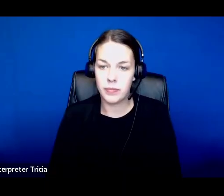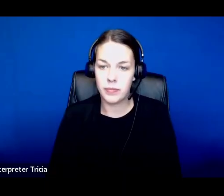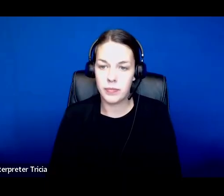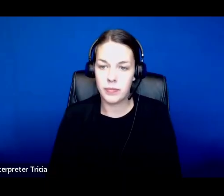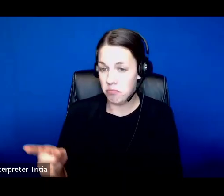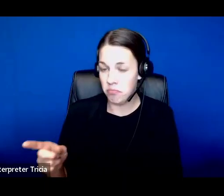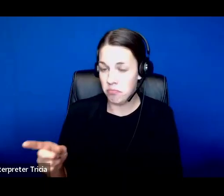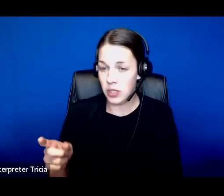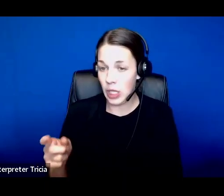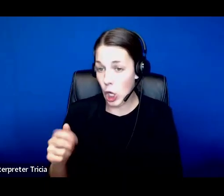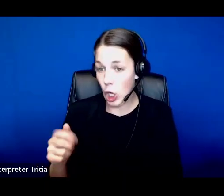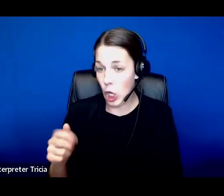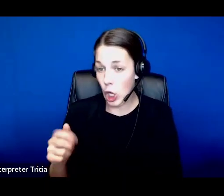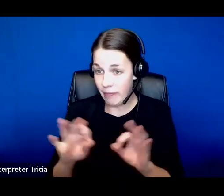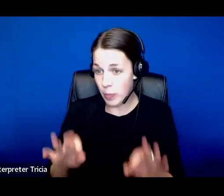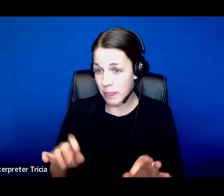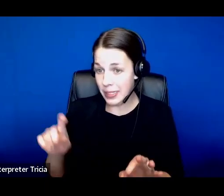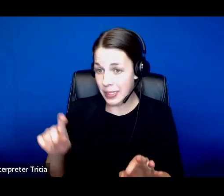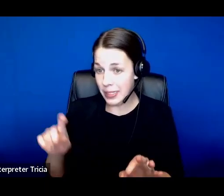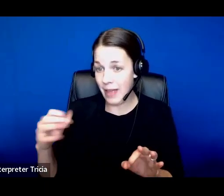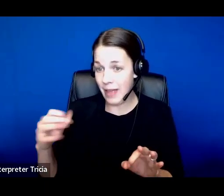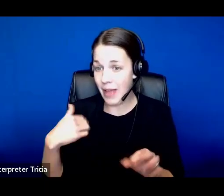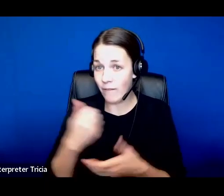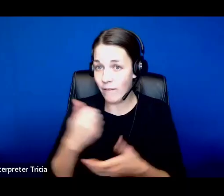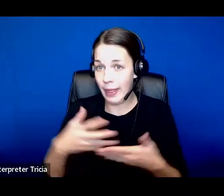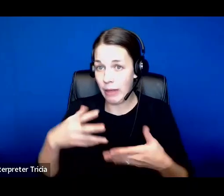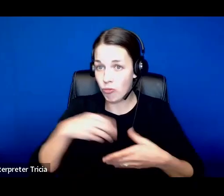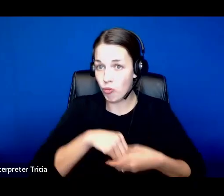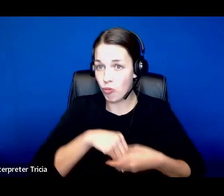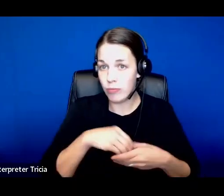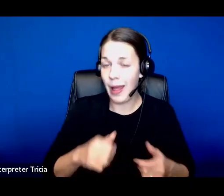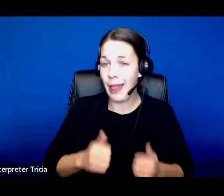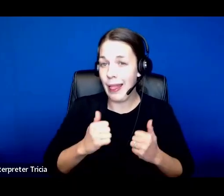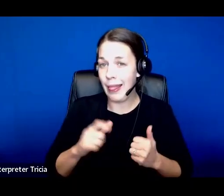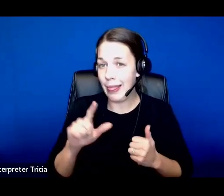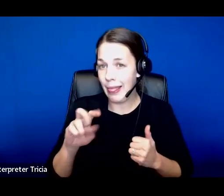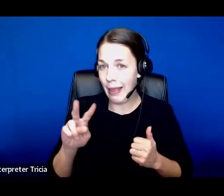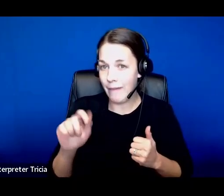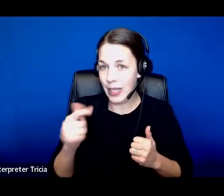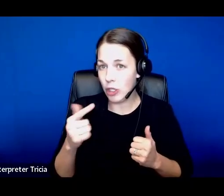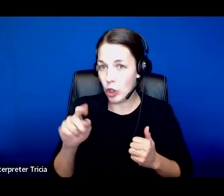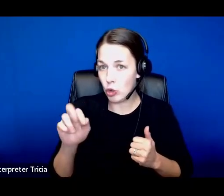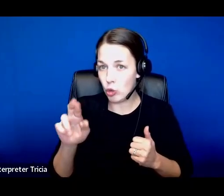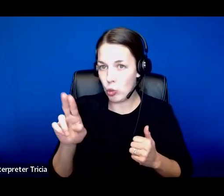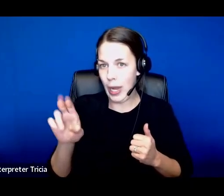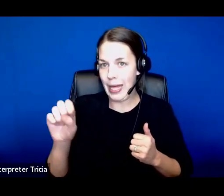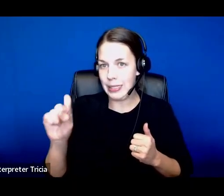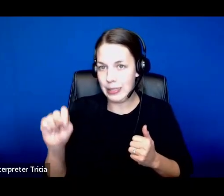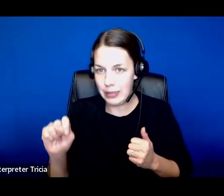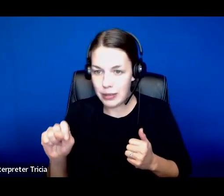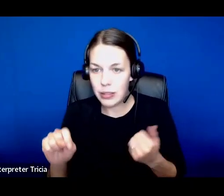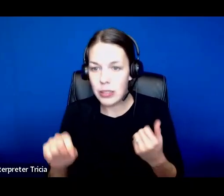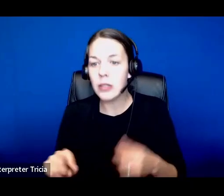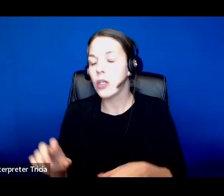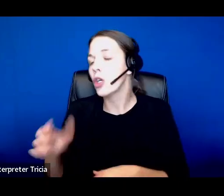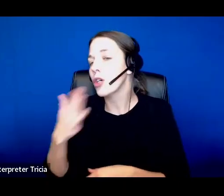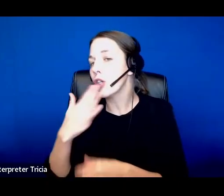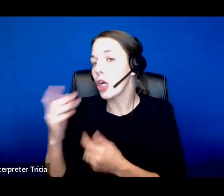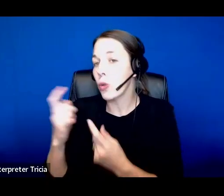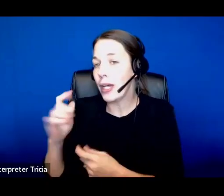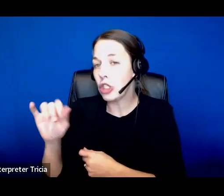question, are these forms necessary if I have everything in the living trust? Good question, Jake. It's not